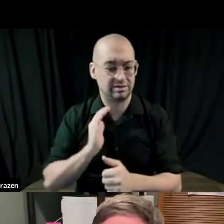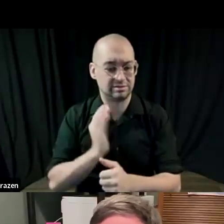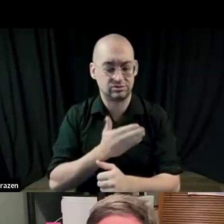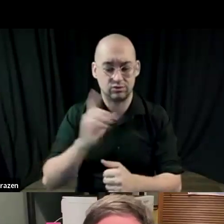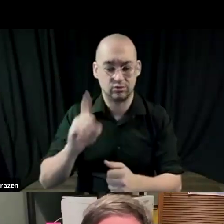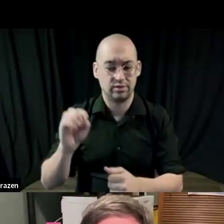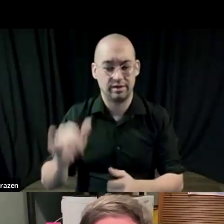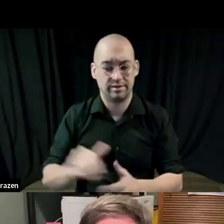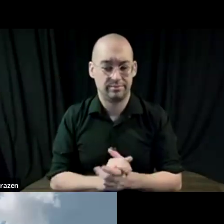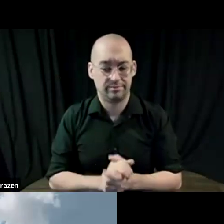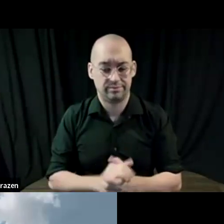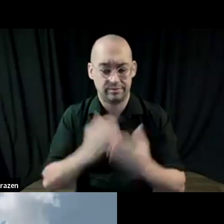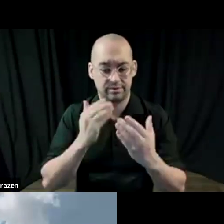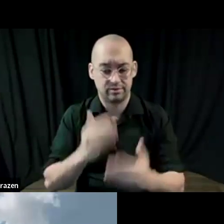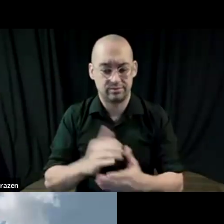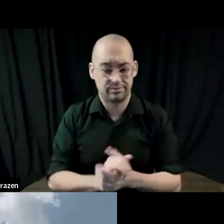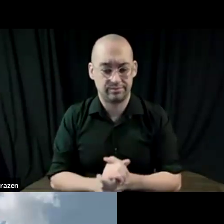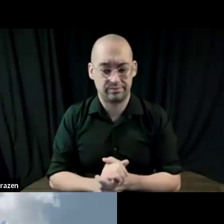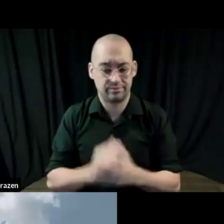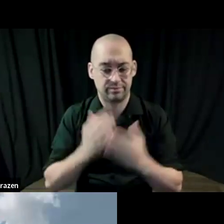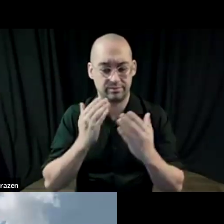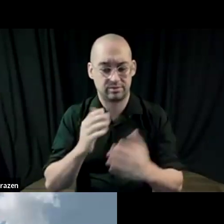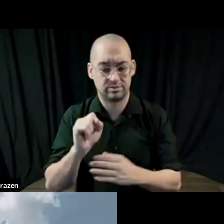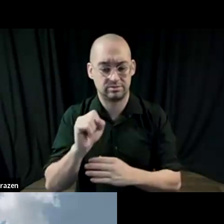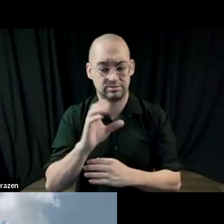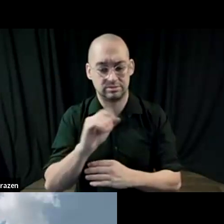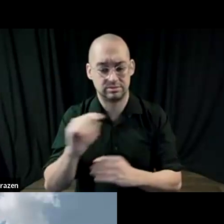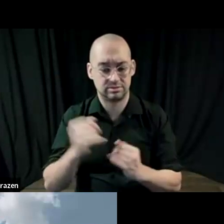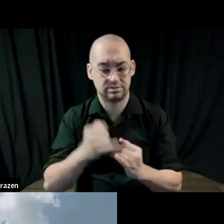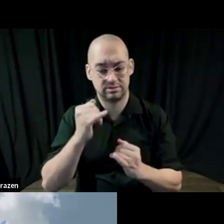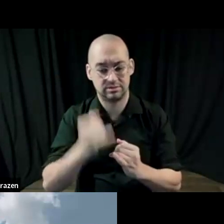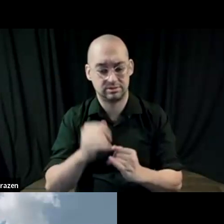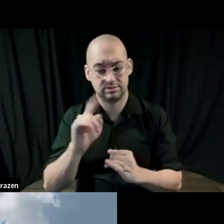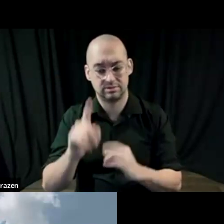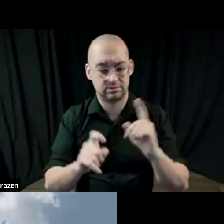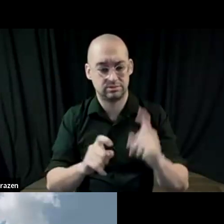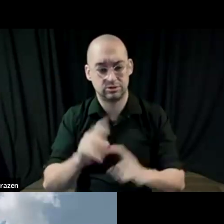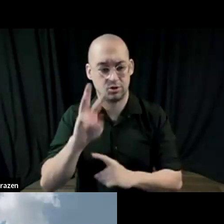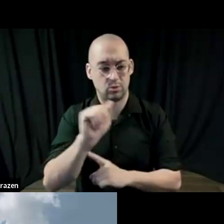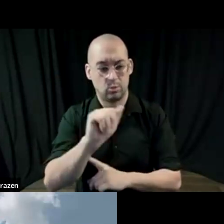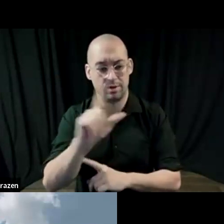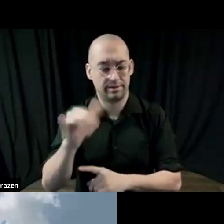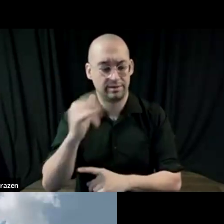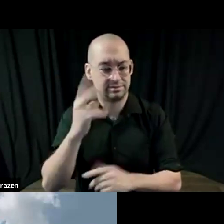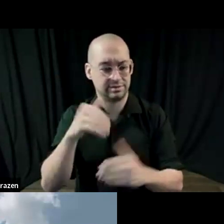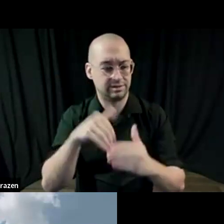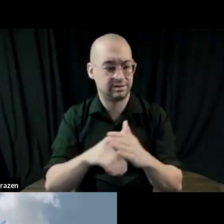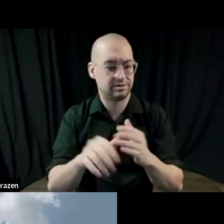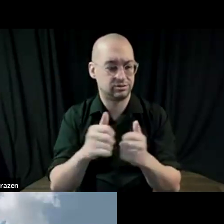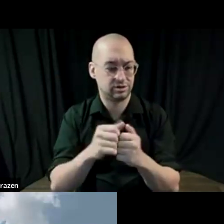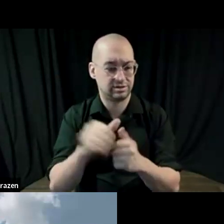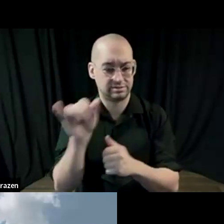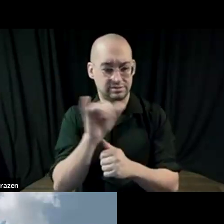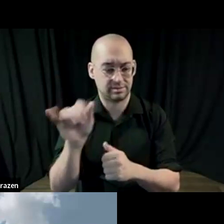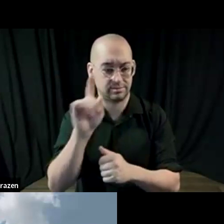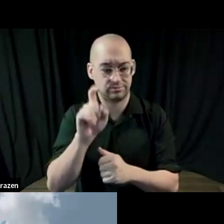you. Thank you. Thank you, Scott. And for our final question, Wally, I see it in chat. Is that the same question